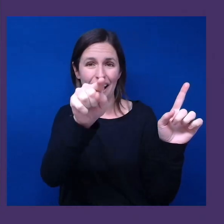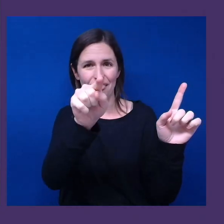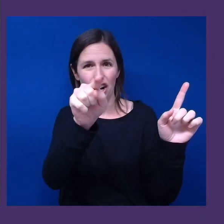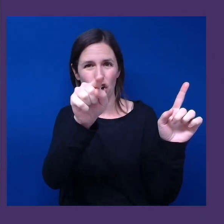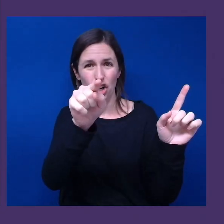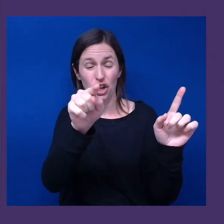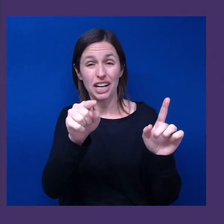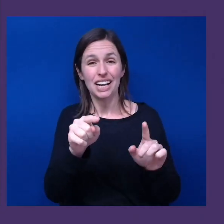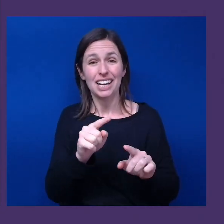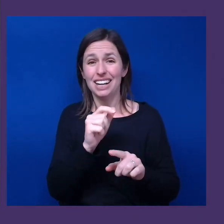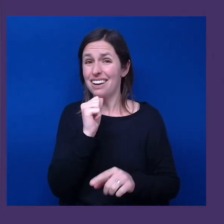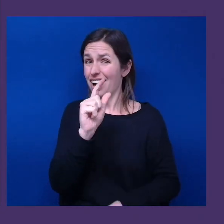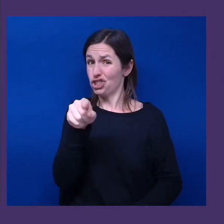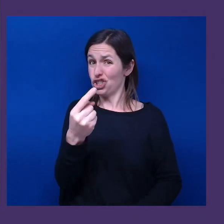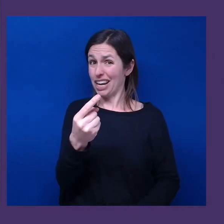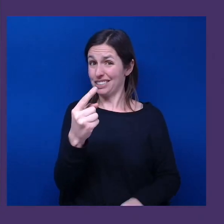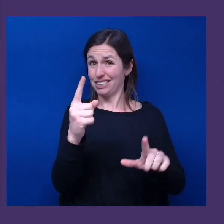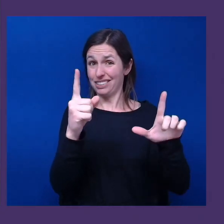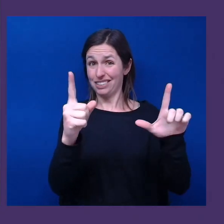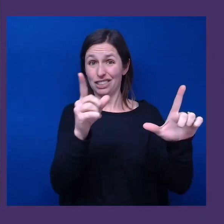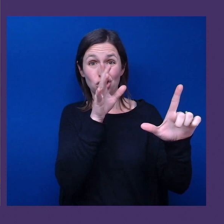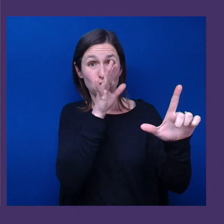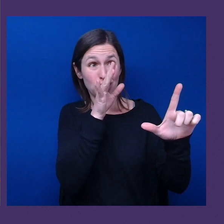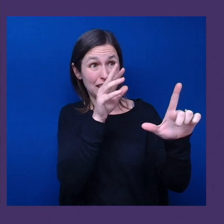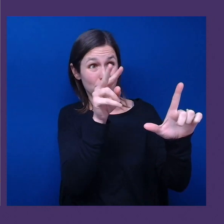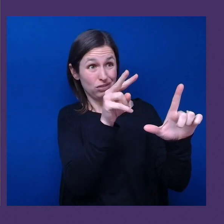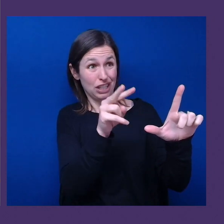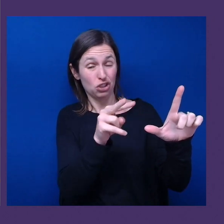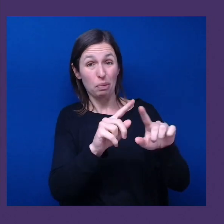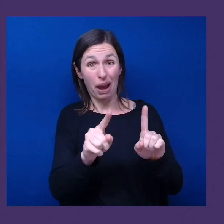reader users, 8 shift tab is a lot.